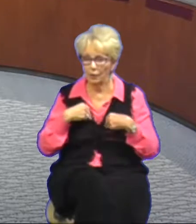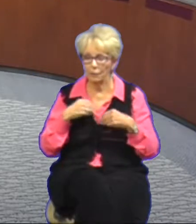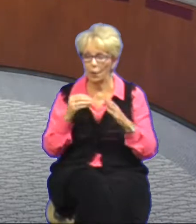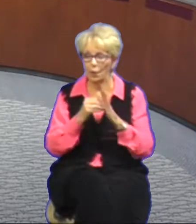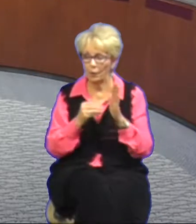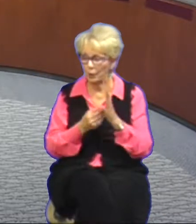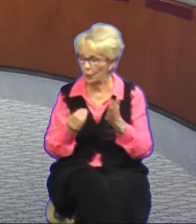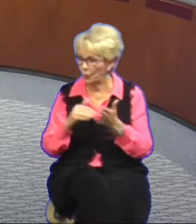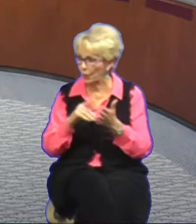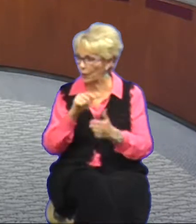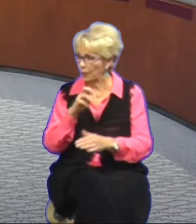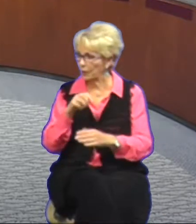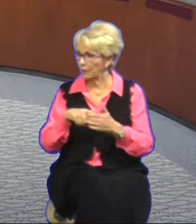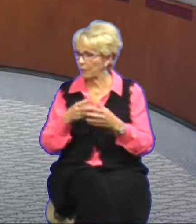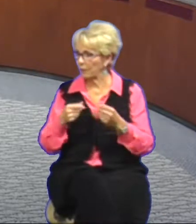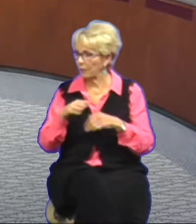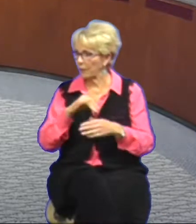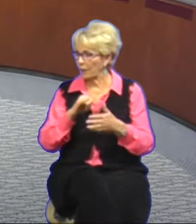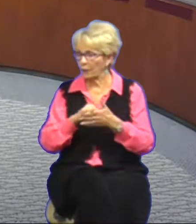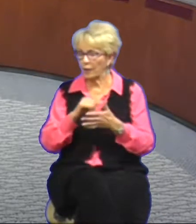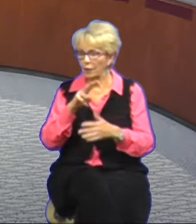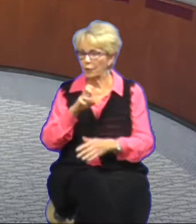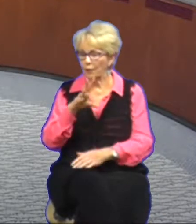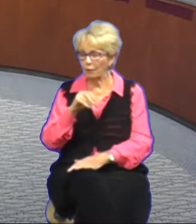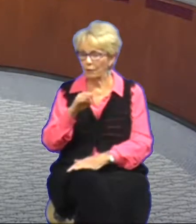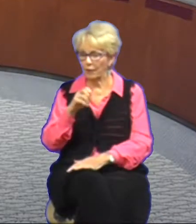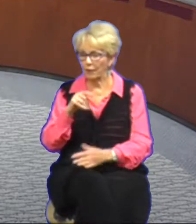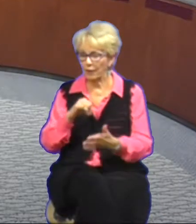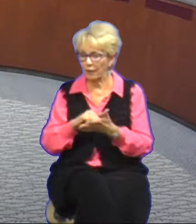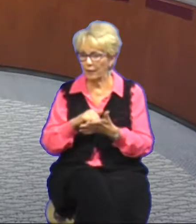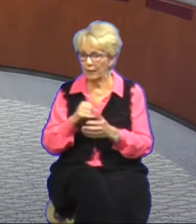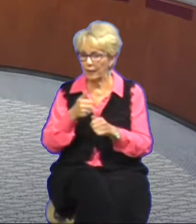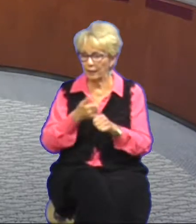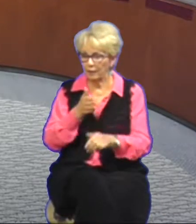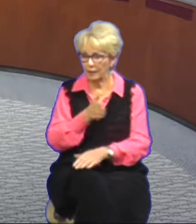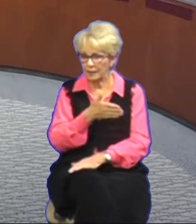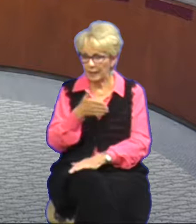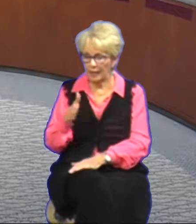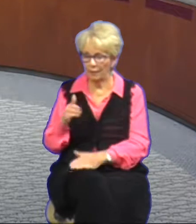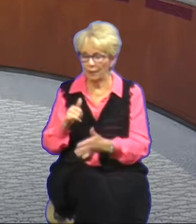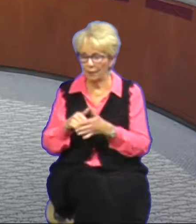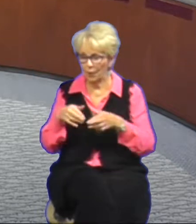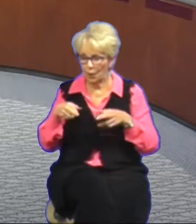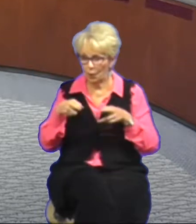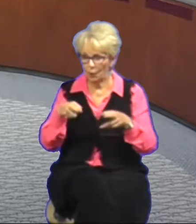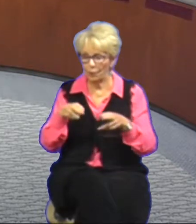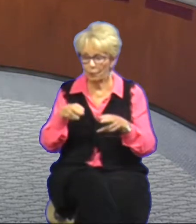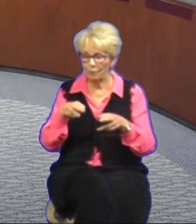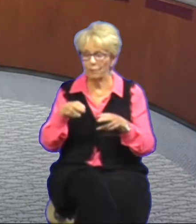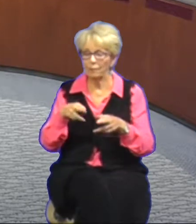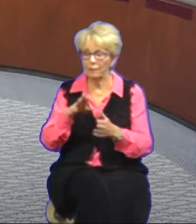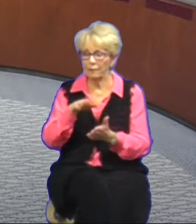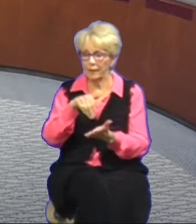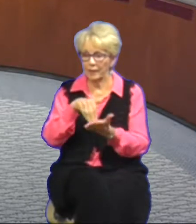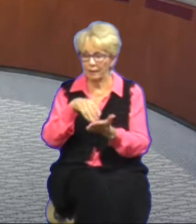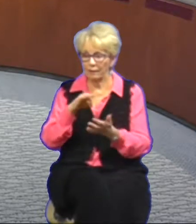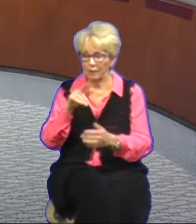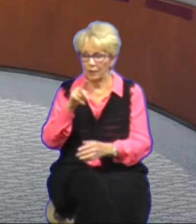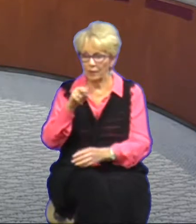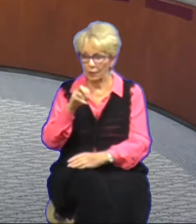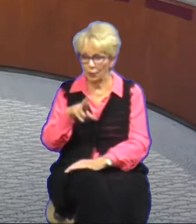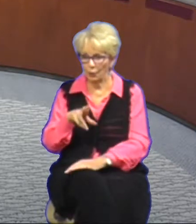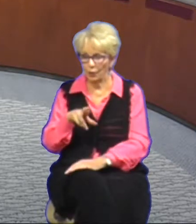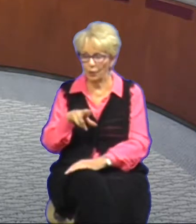ordinance rezoning the property within 250 feet of either side of the road center line of Lenore